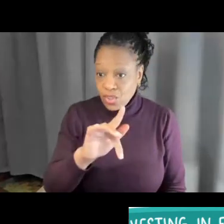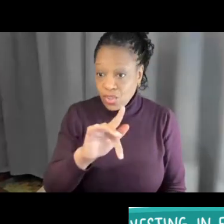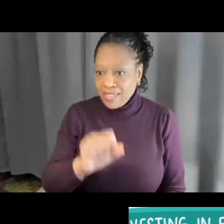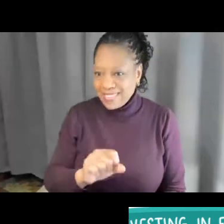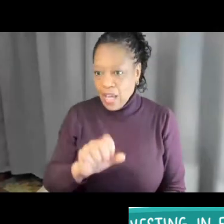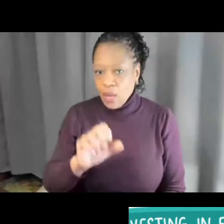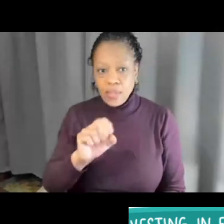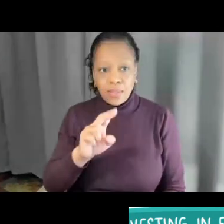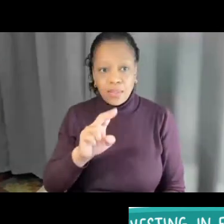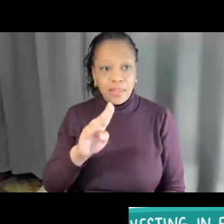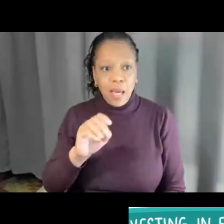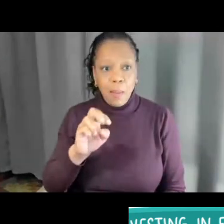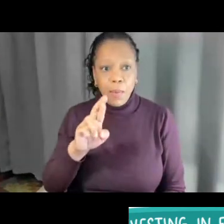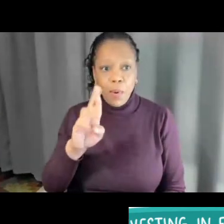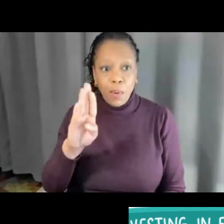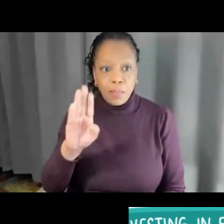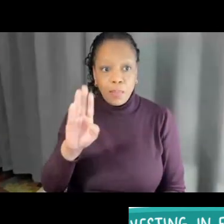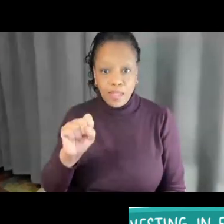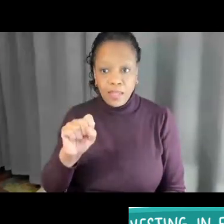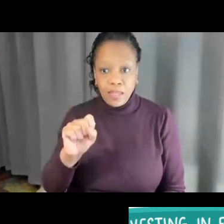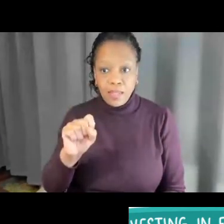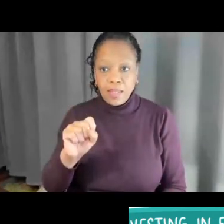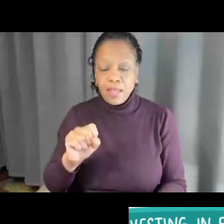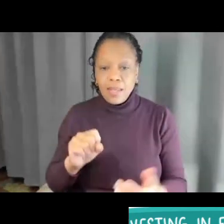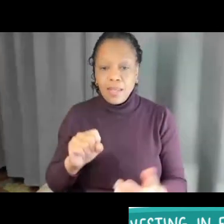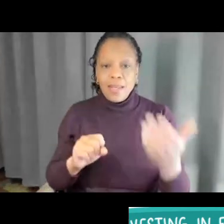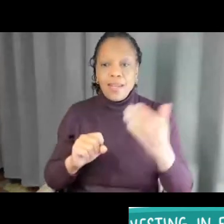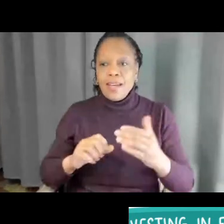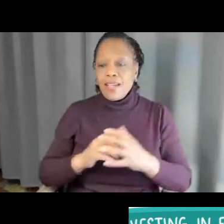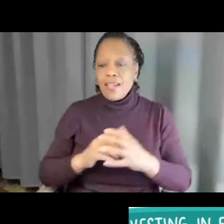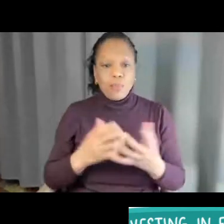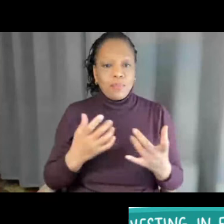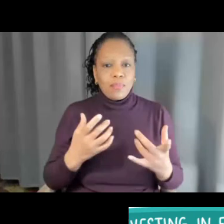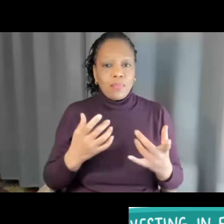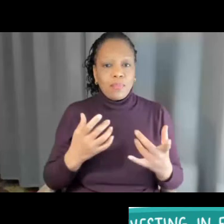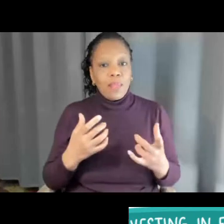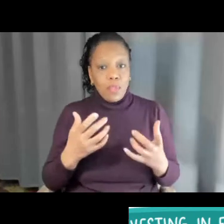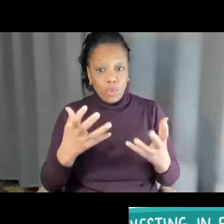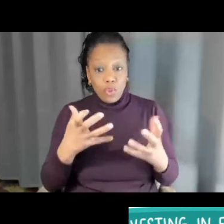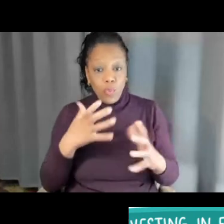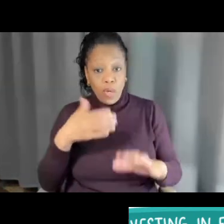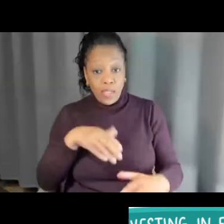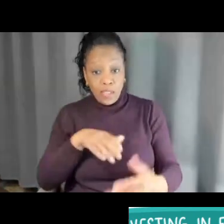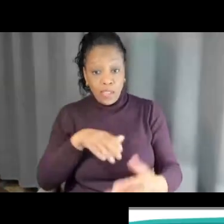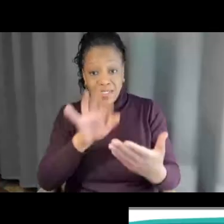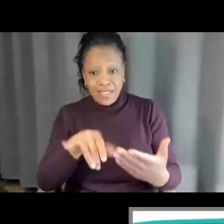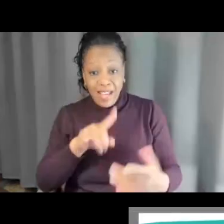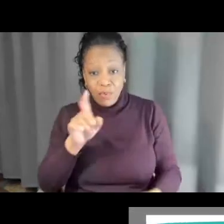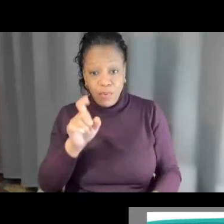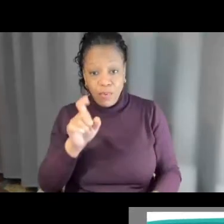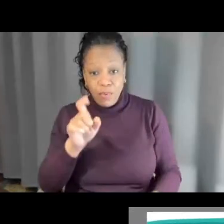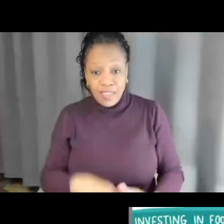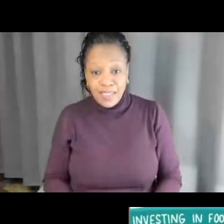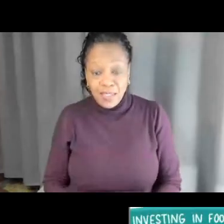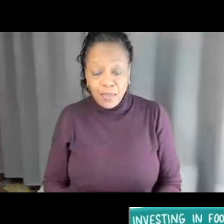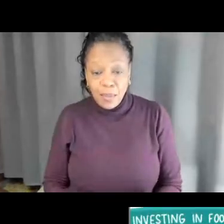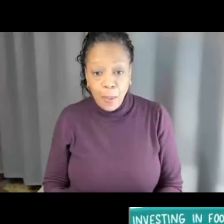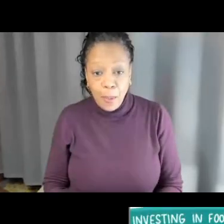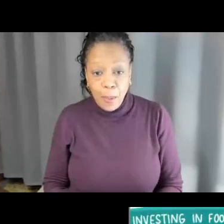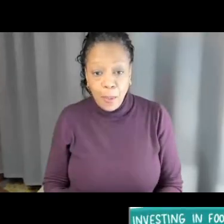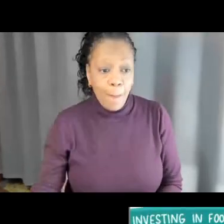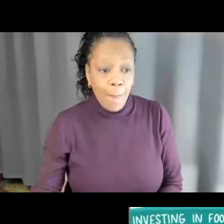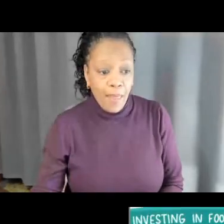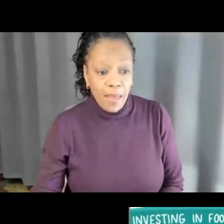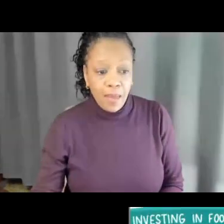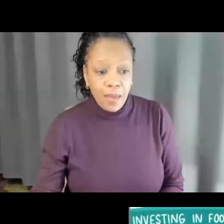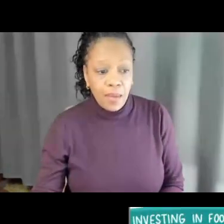support system there. So Cook County really has to step up. Dr. Yoshi, do you want to attempt to address this question?